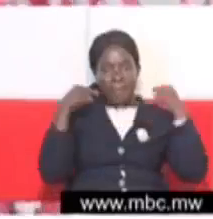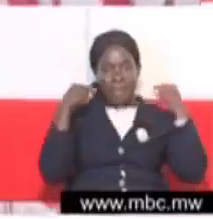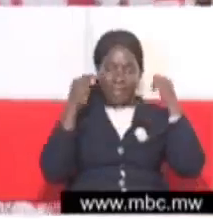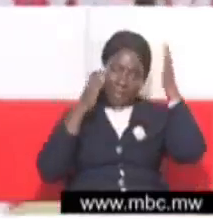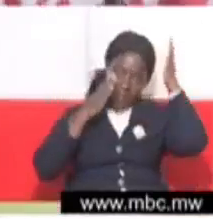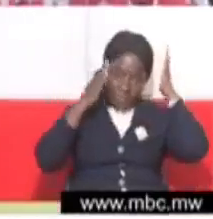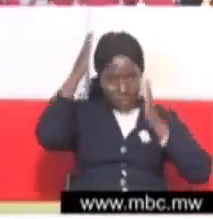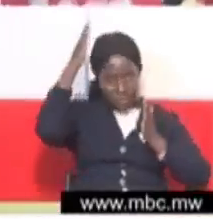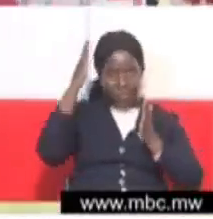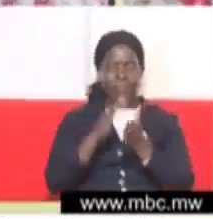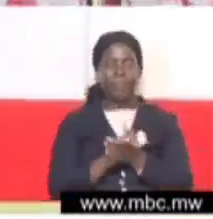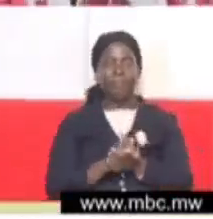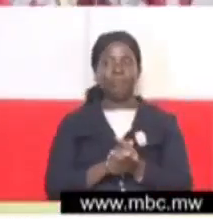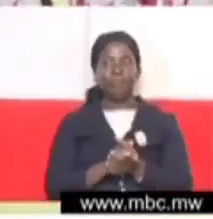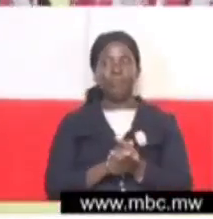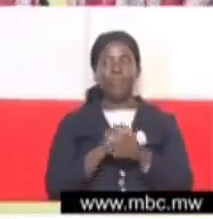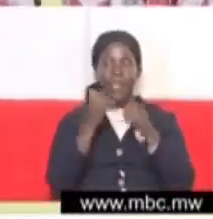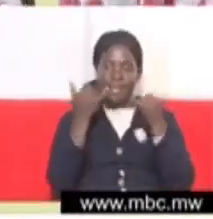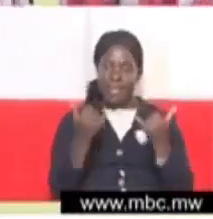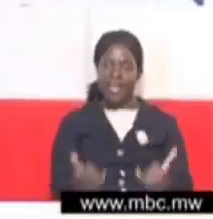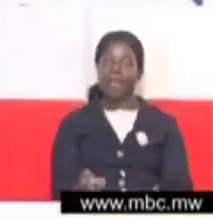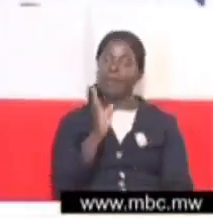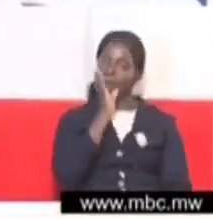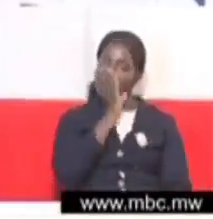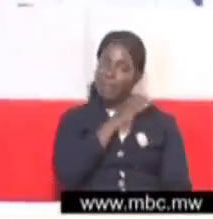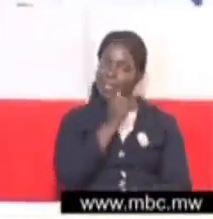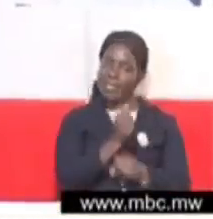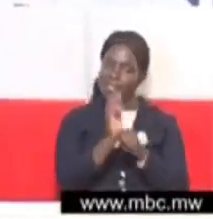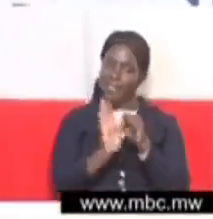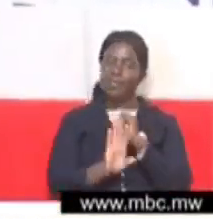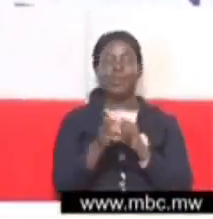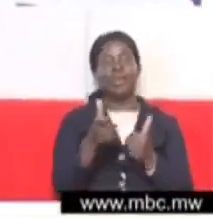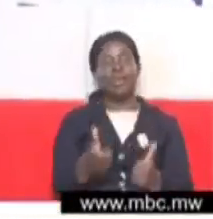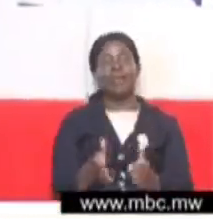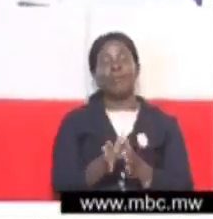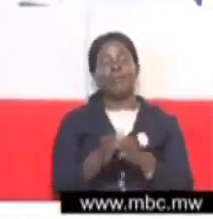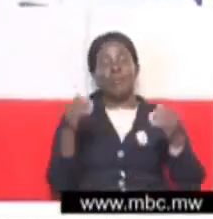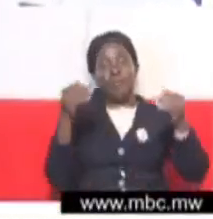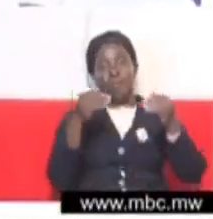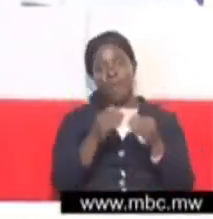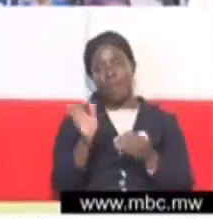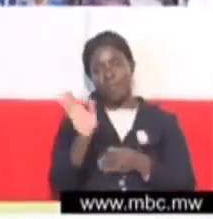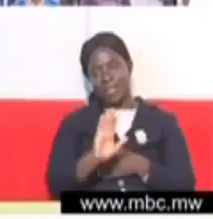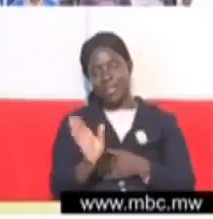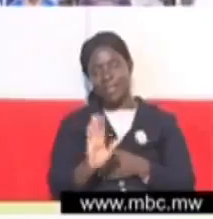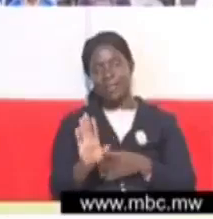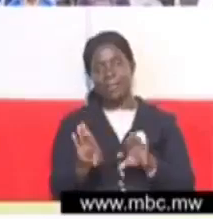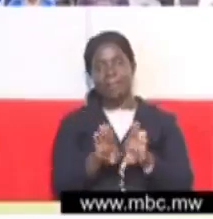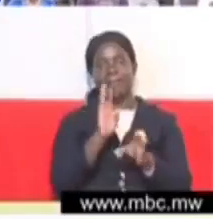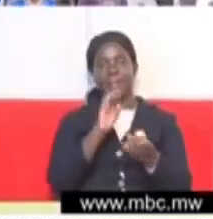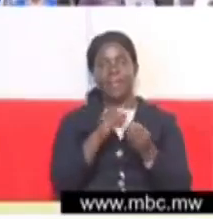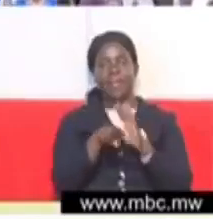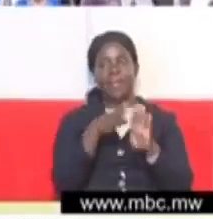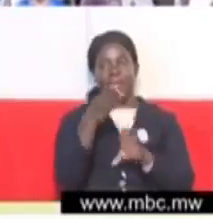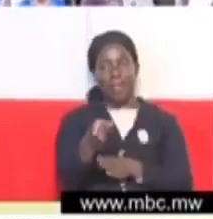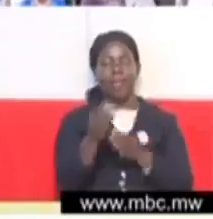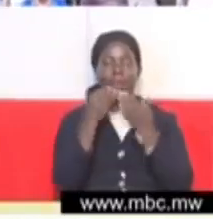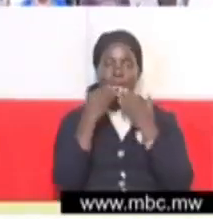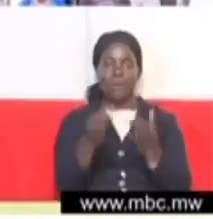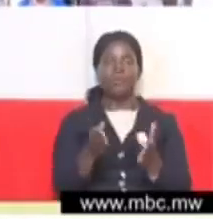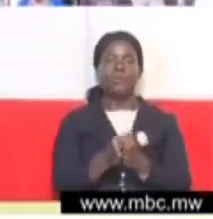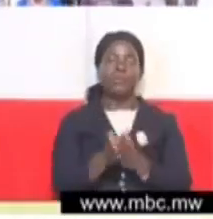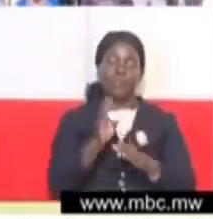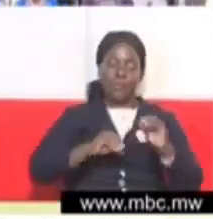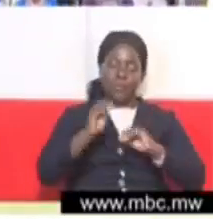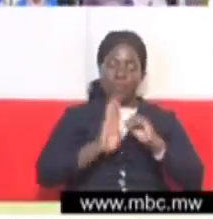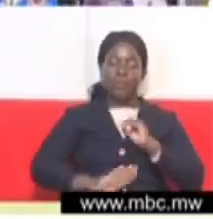Francis Frank Kaulanda has finished his work. The Thanksgiving and farewell mass was organized to appreciate his contribution to the Anglican